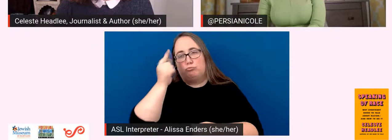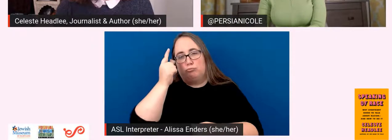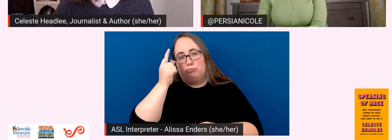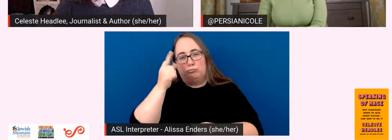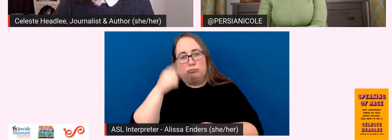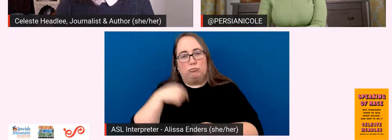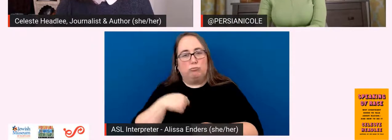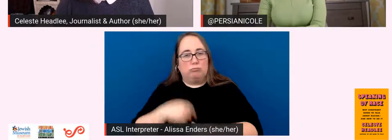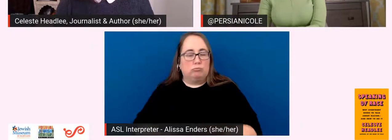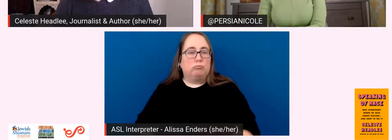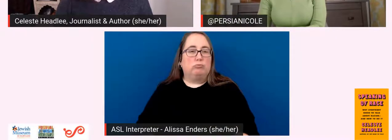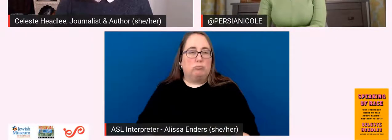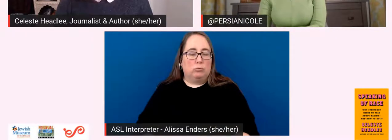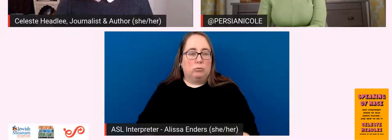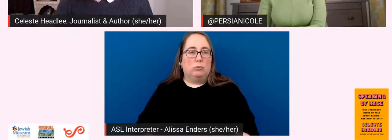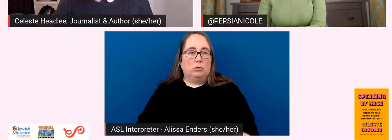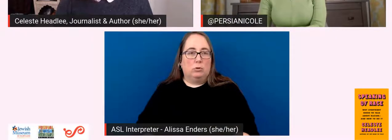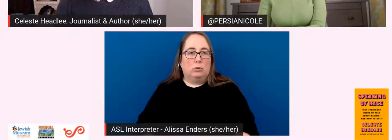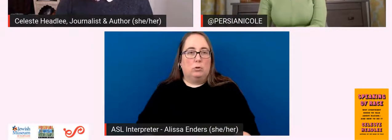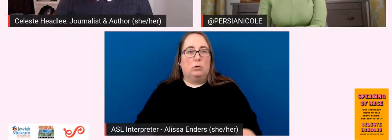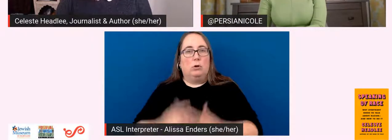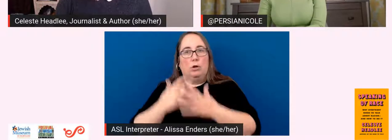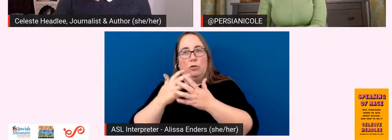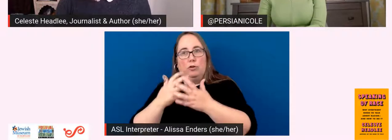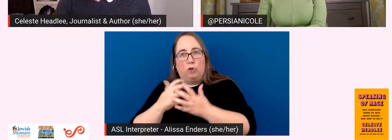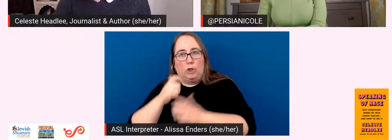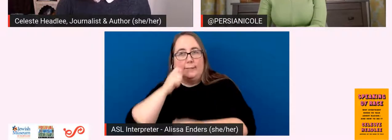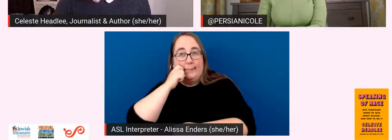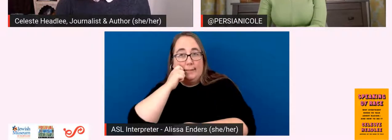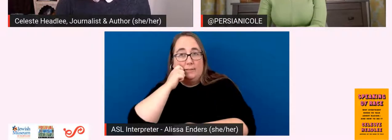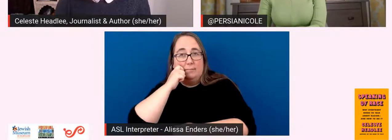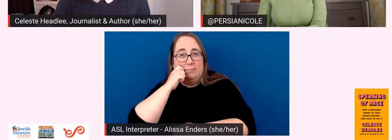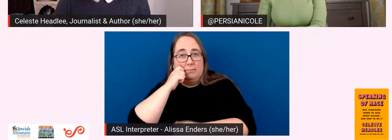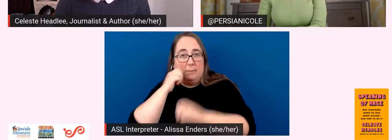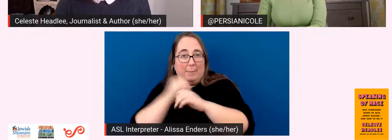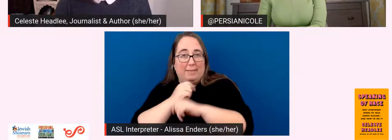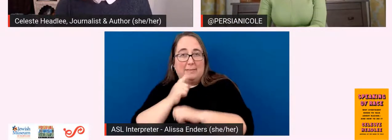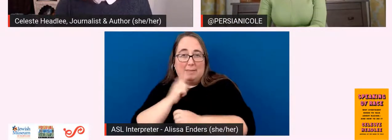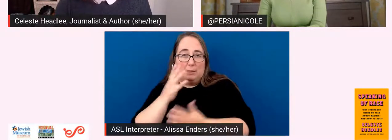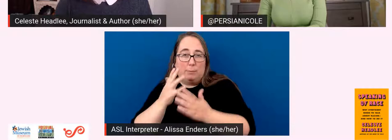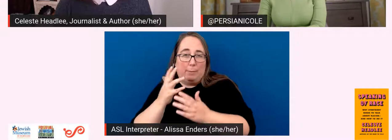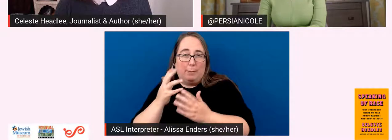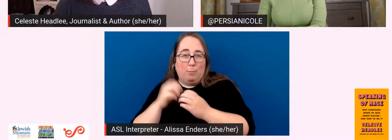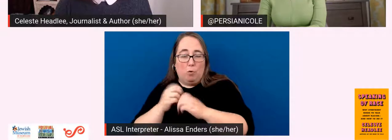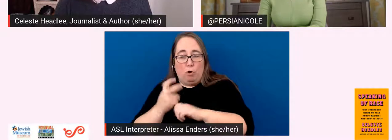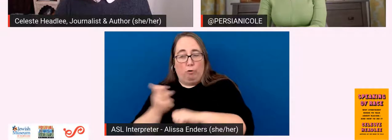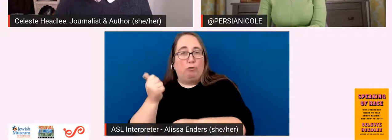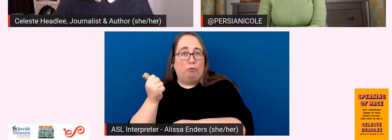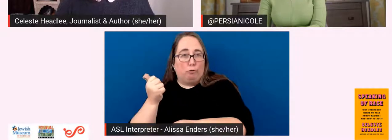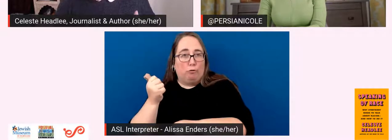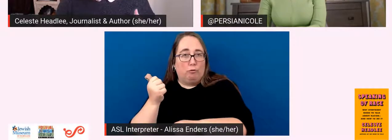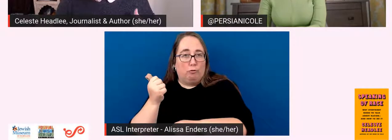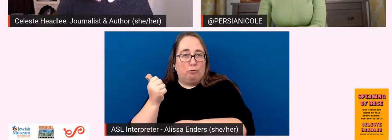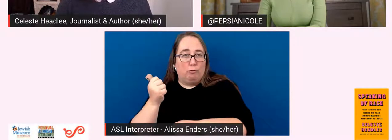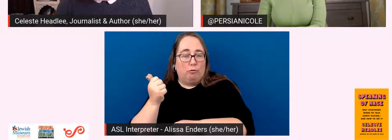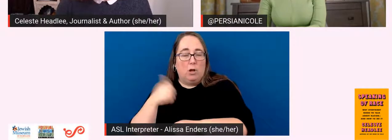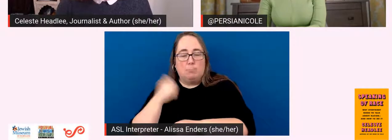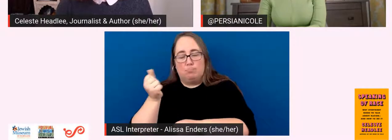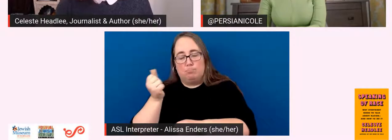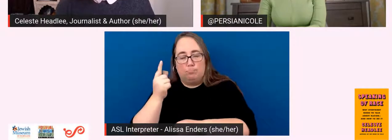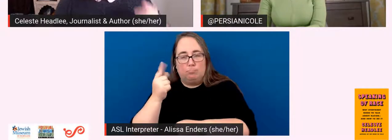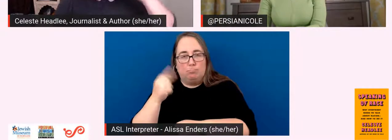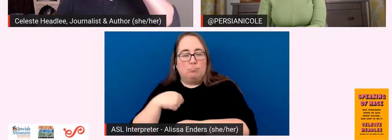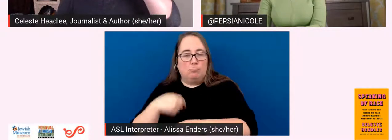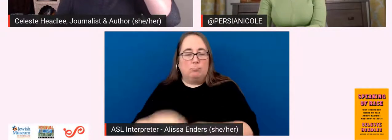that, mm-hmm. right? Like the darker skinned you are, the math is that that's probably the more that you have suffered. And mm-hmm. so I get